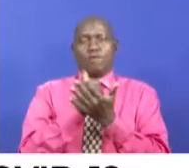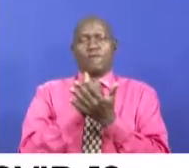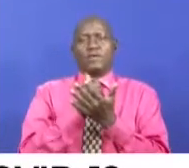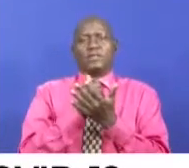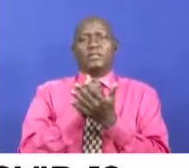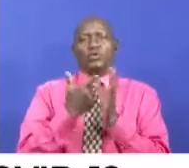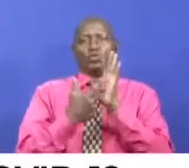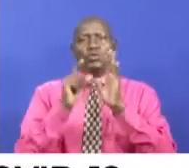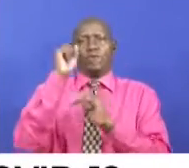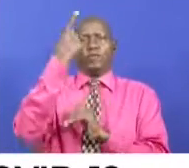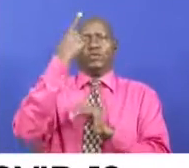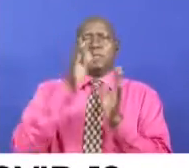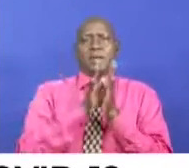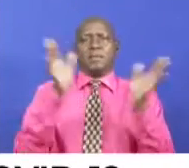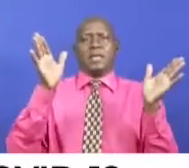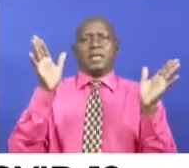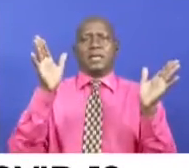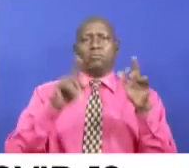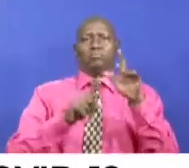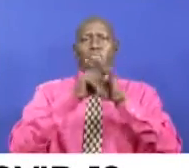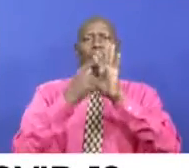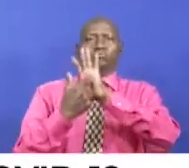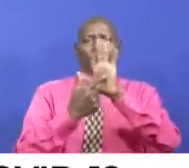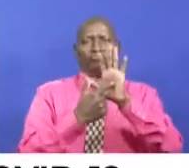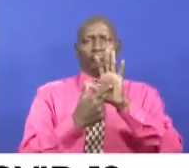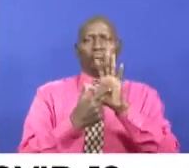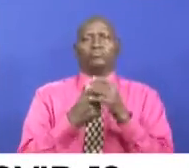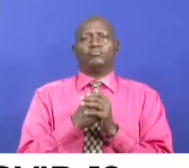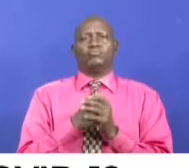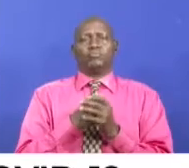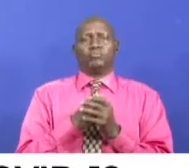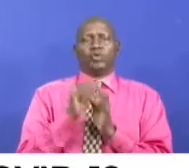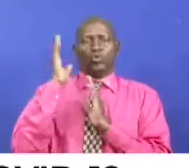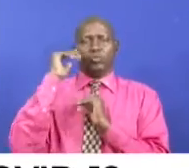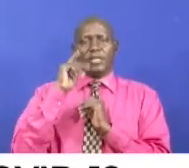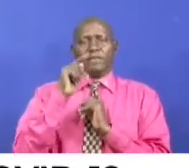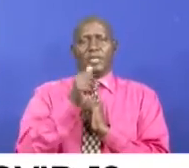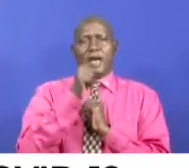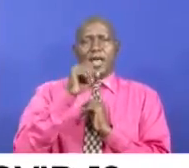public appearance in more than 2 weeks. Reporting for Hope TV Newswatch in Nairobi, I'm Alice Diana.